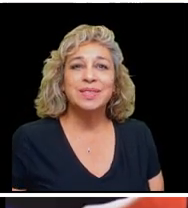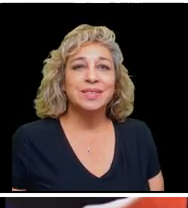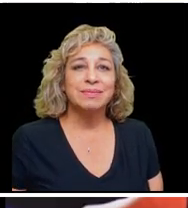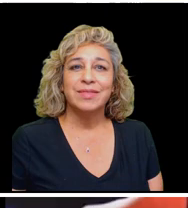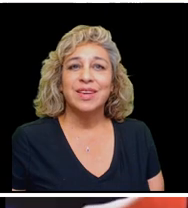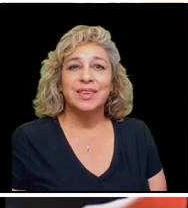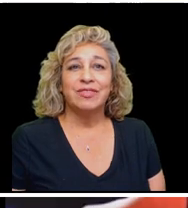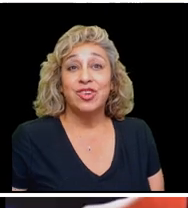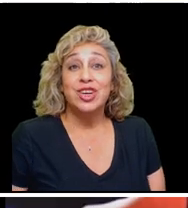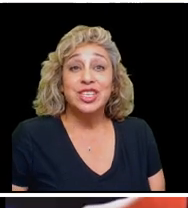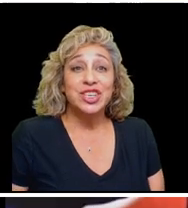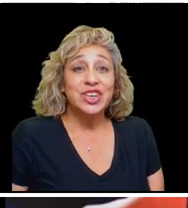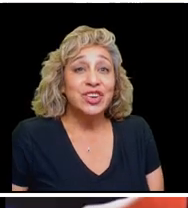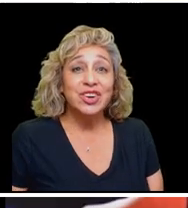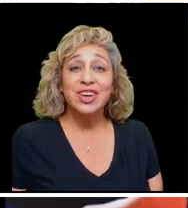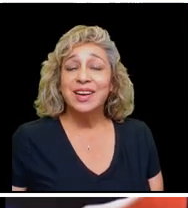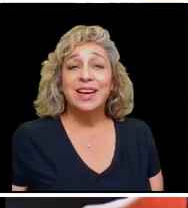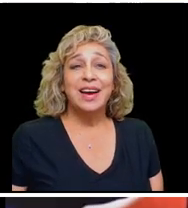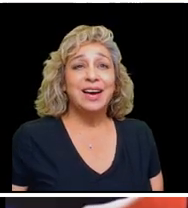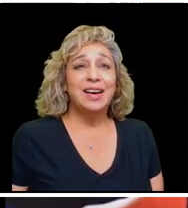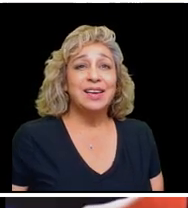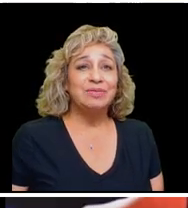builds furniture